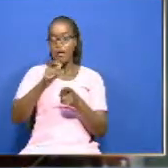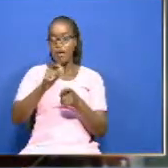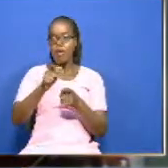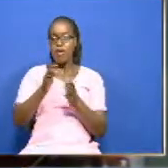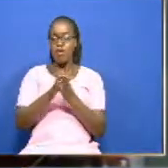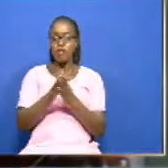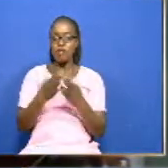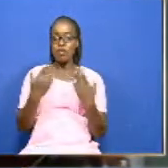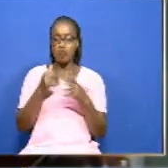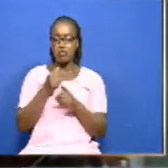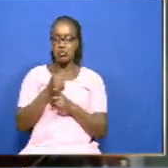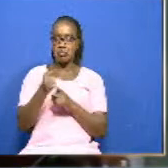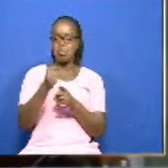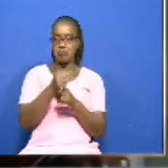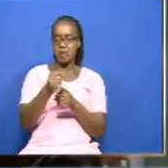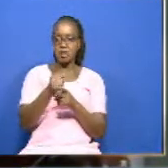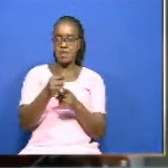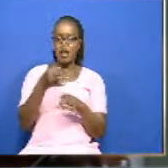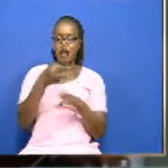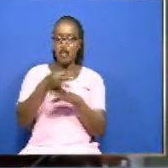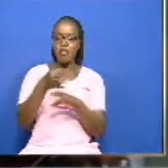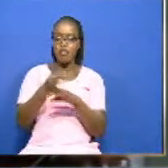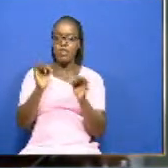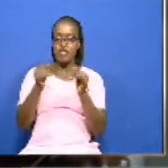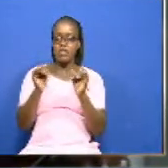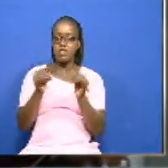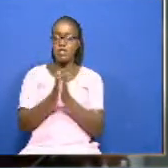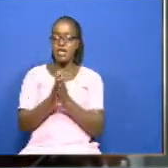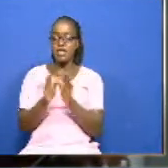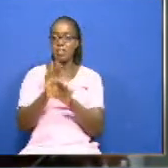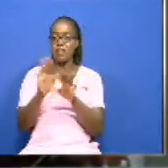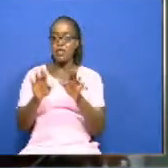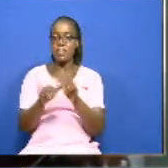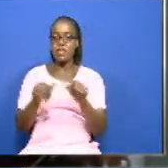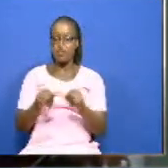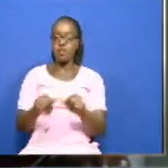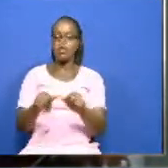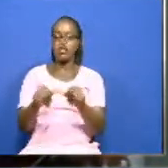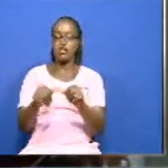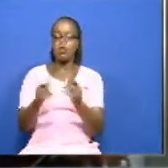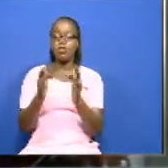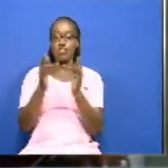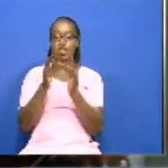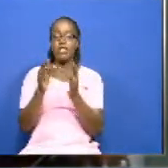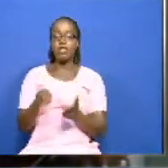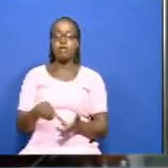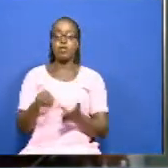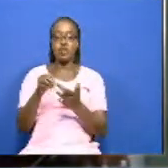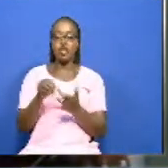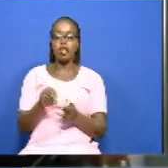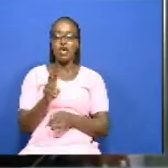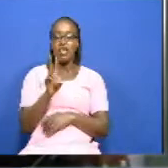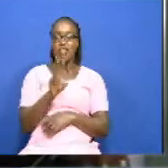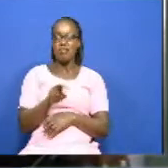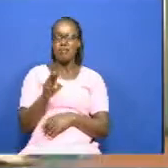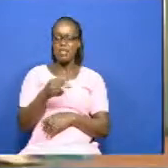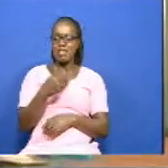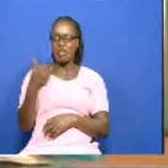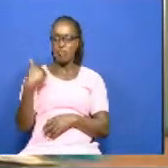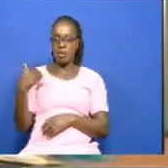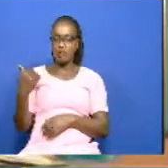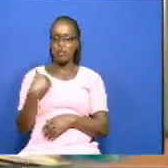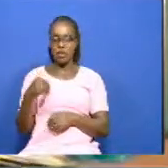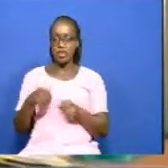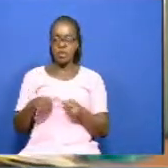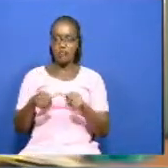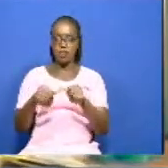predators, fake news, all manner of things that are going on online, and especially the harassment that goes on. A